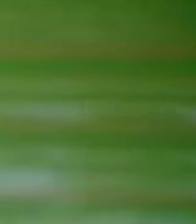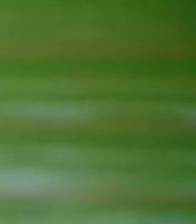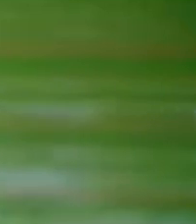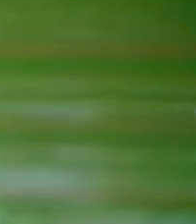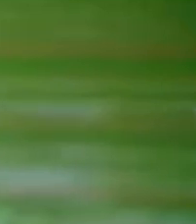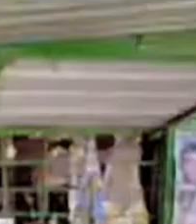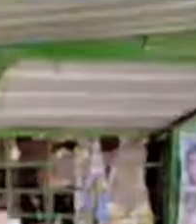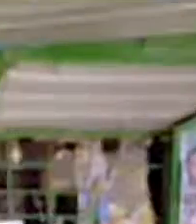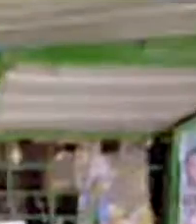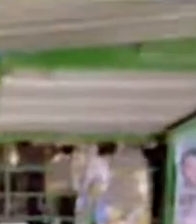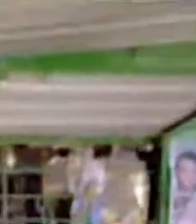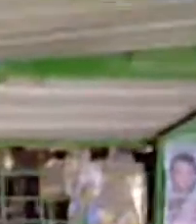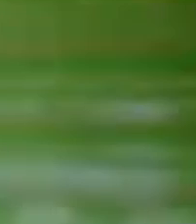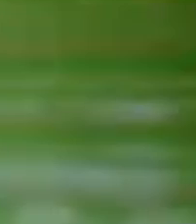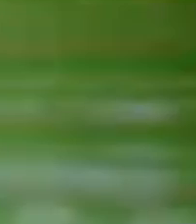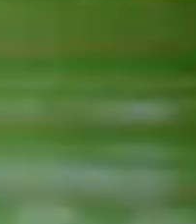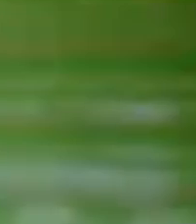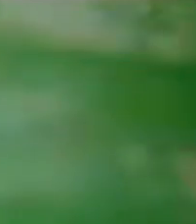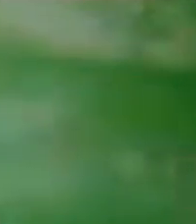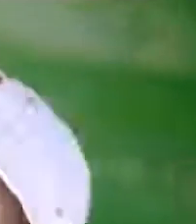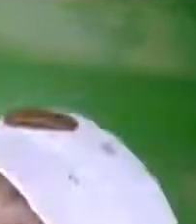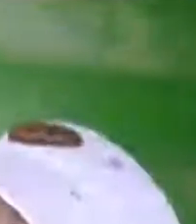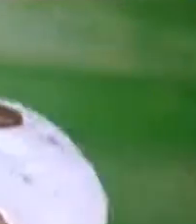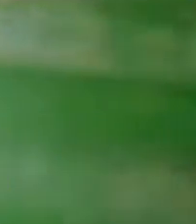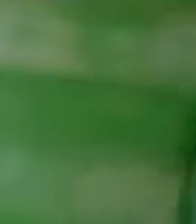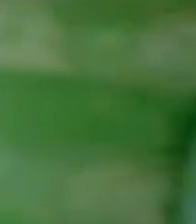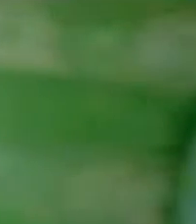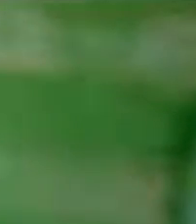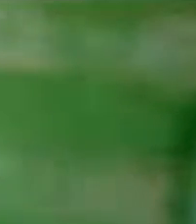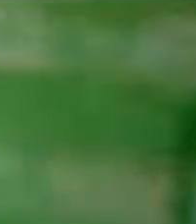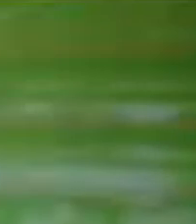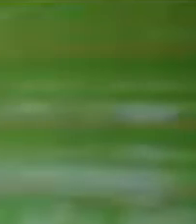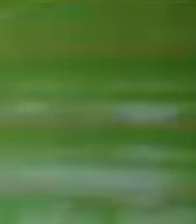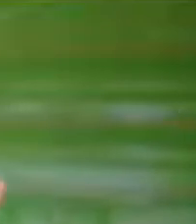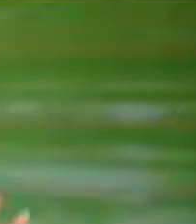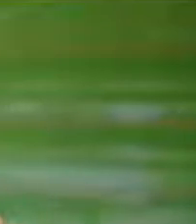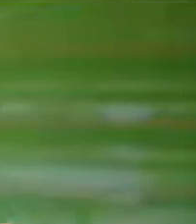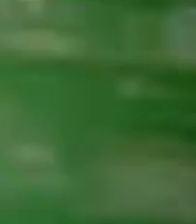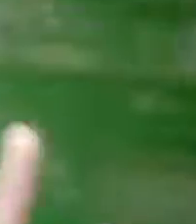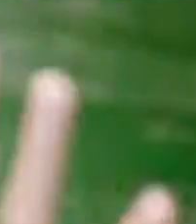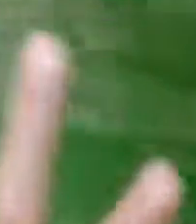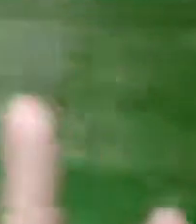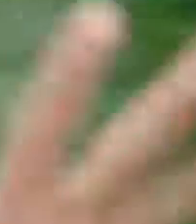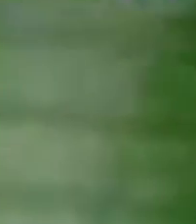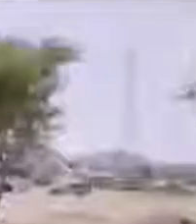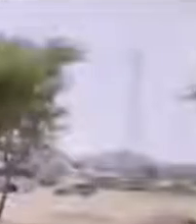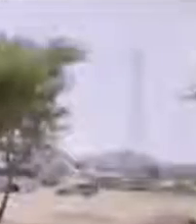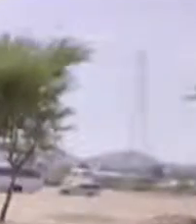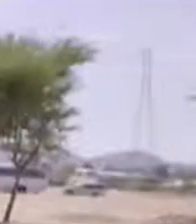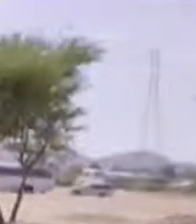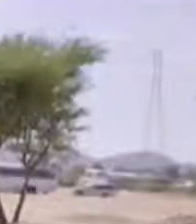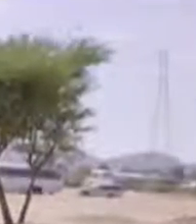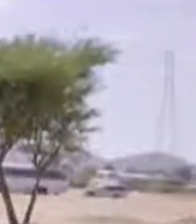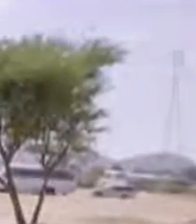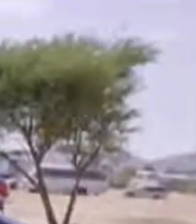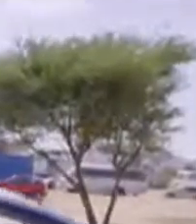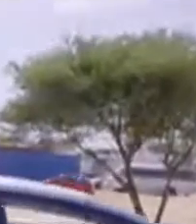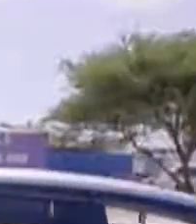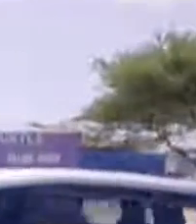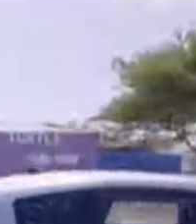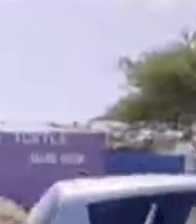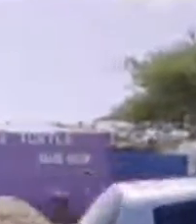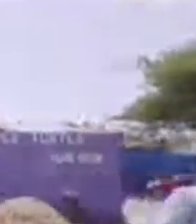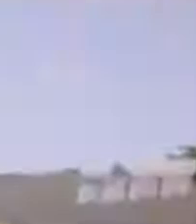Get serious for a halo kucha It's obvious God can see Or faith in nature Before you kulola London